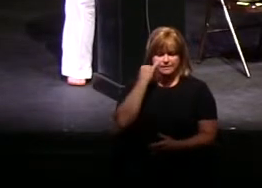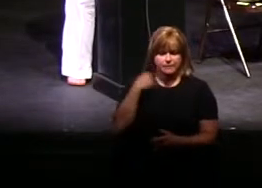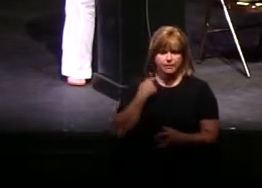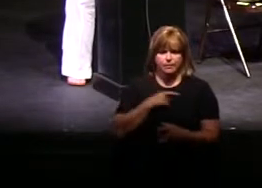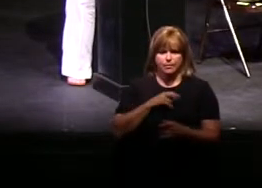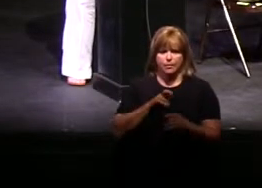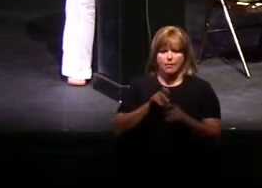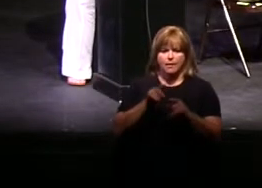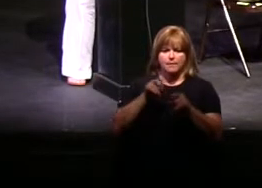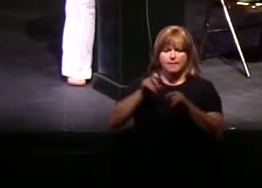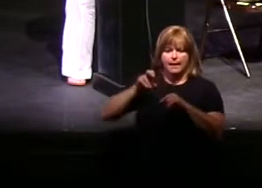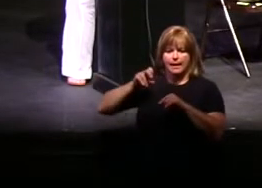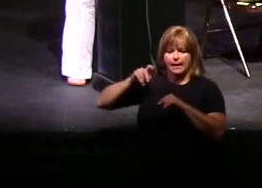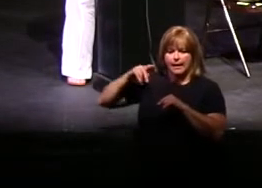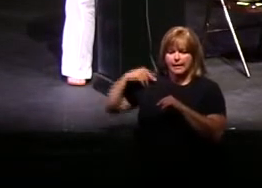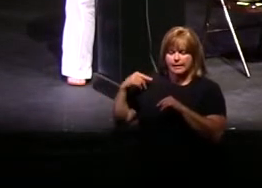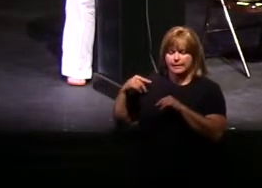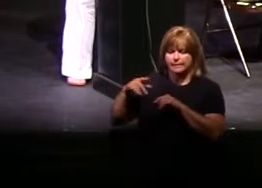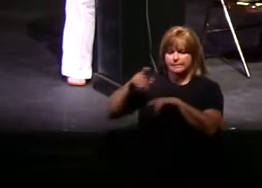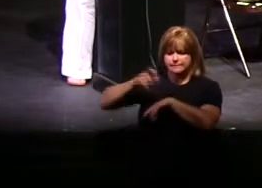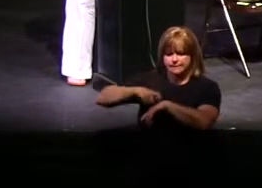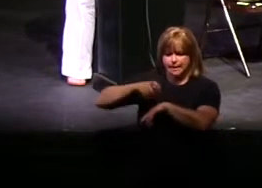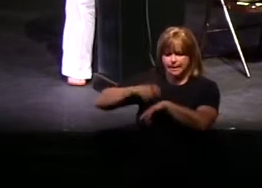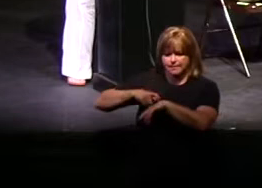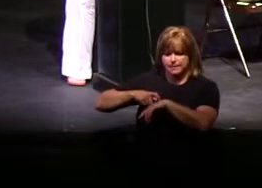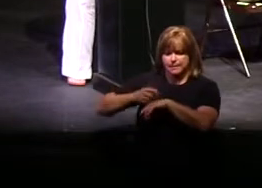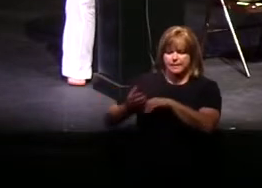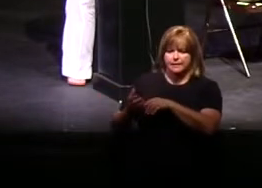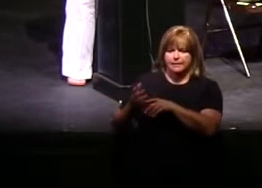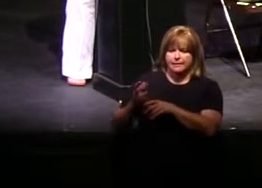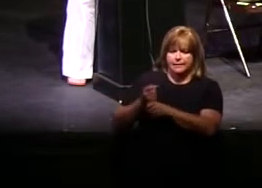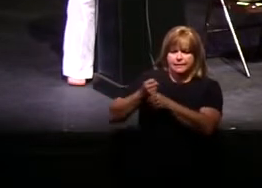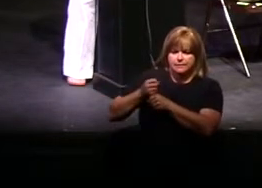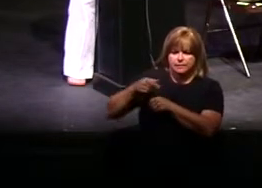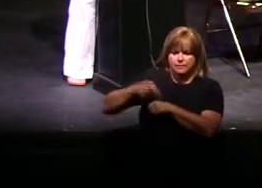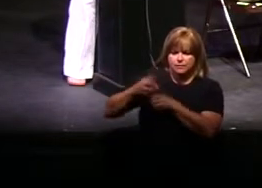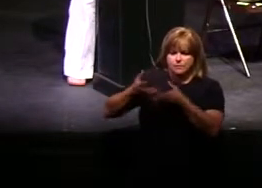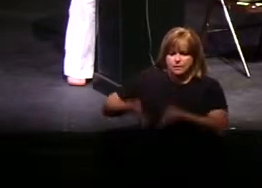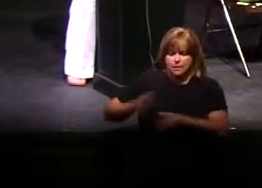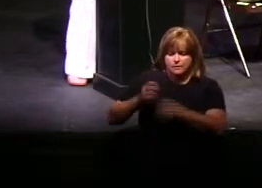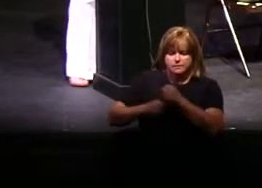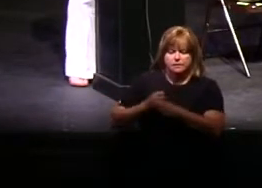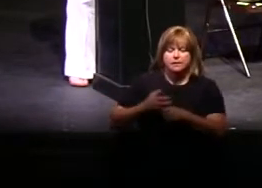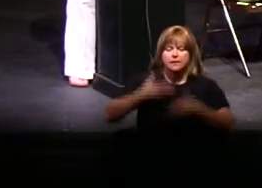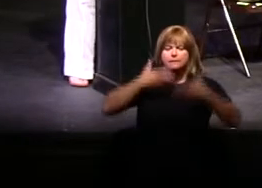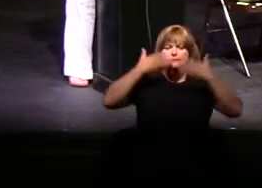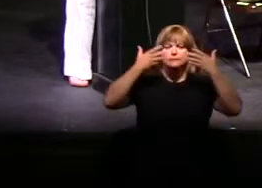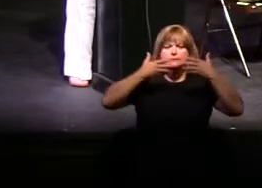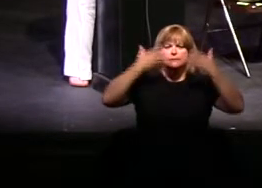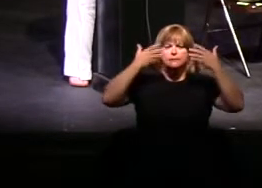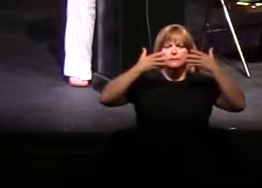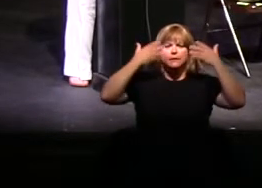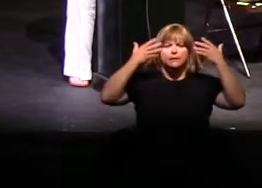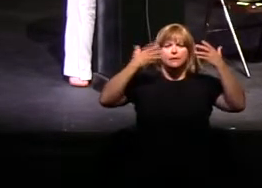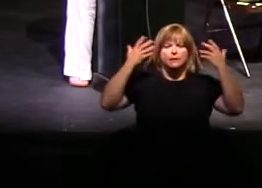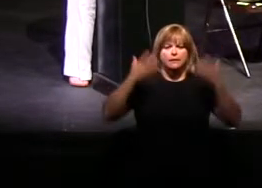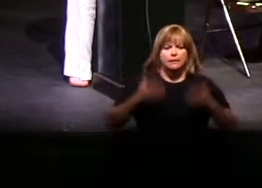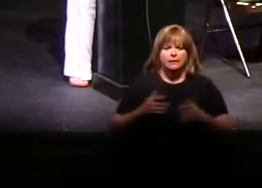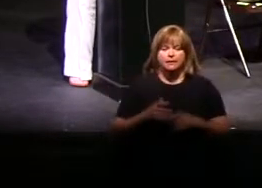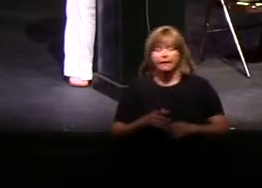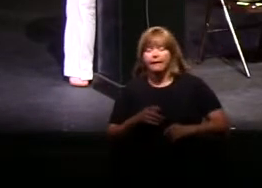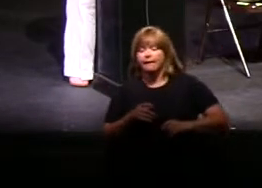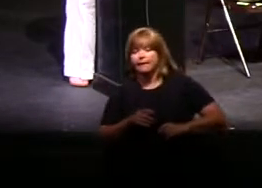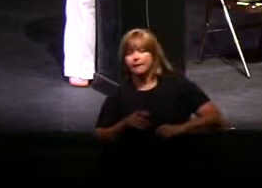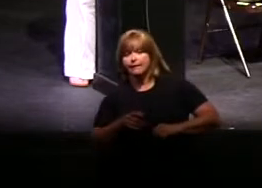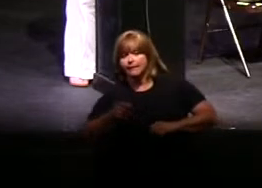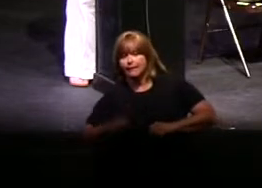backward through time, regaining lost years. I rolled down the window, breathed in, hung out my head like a dog,